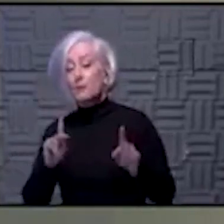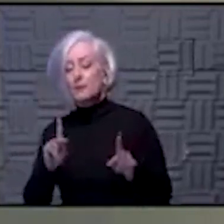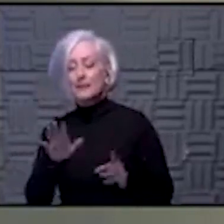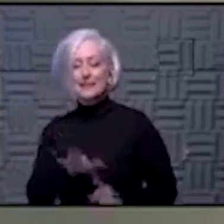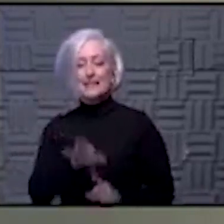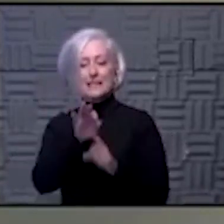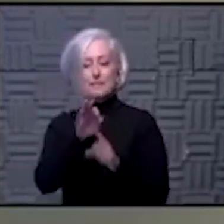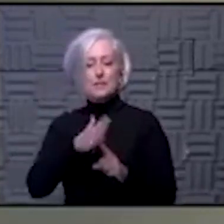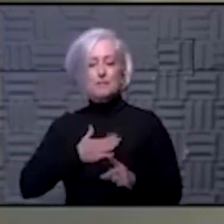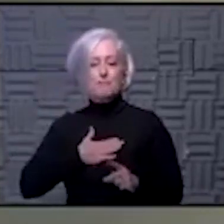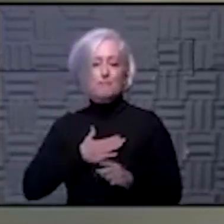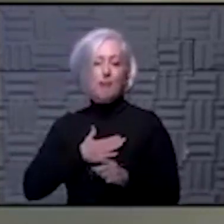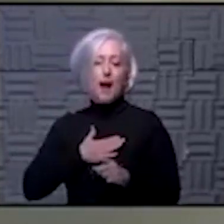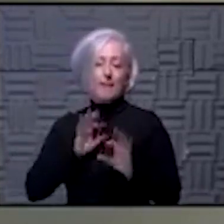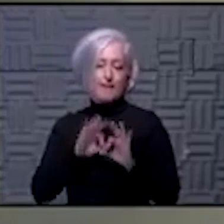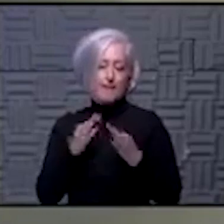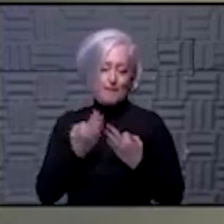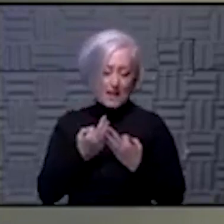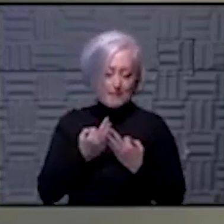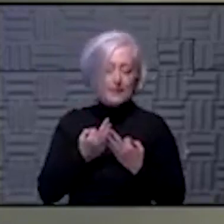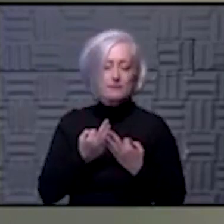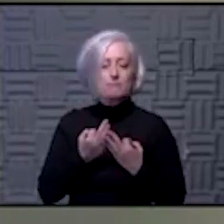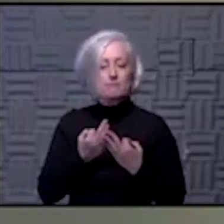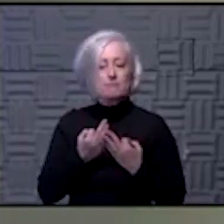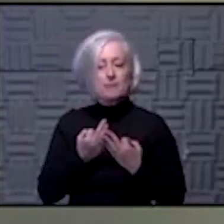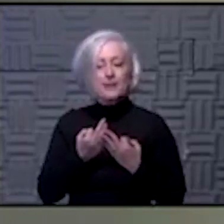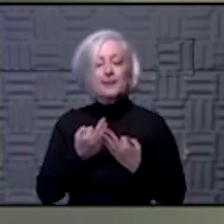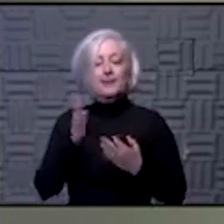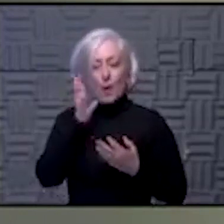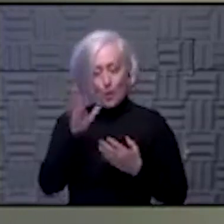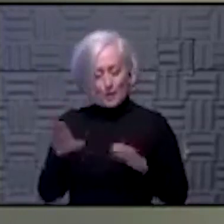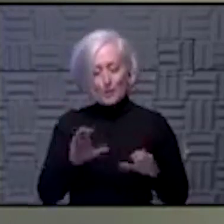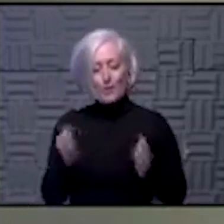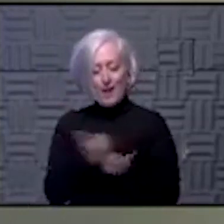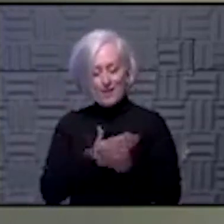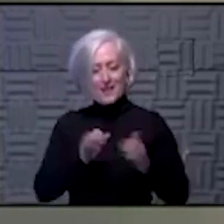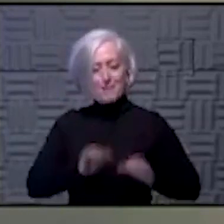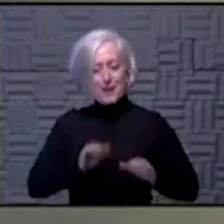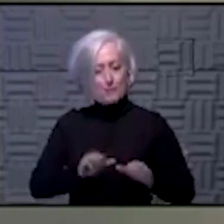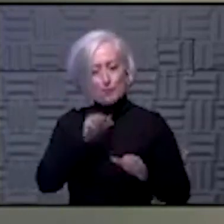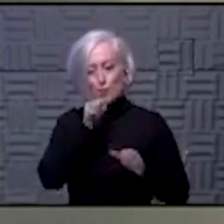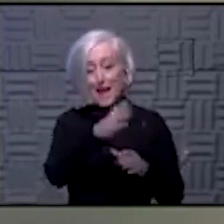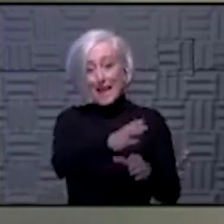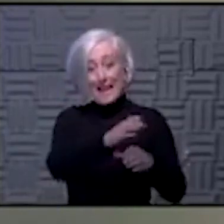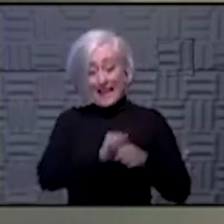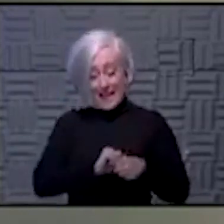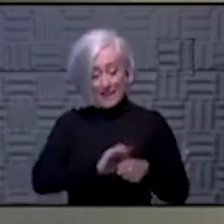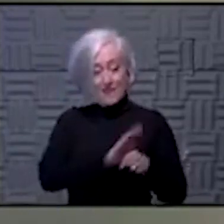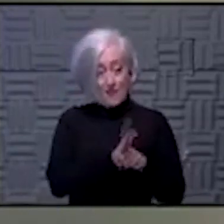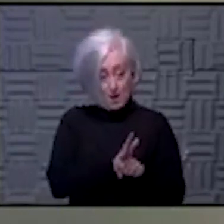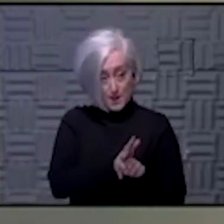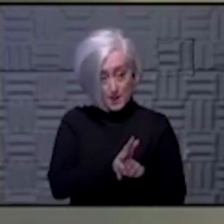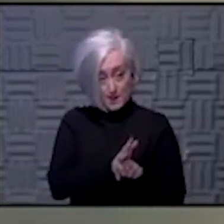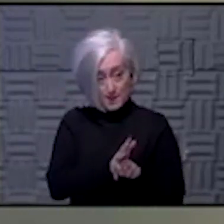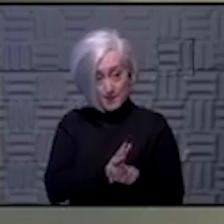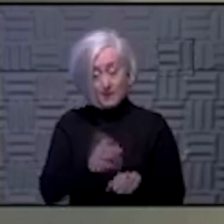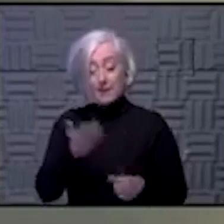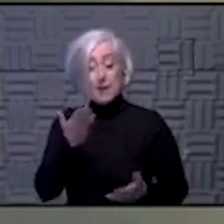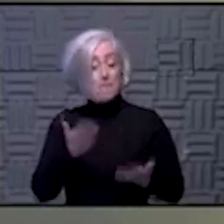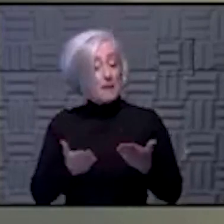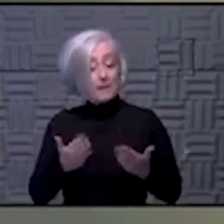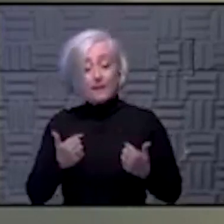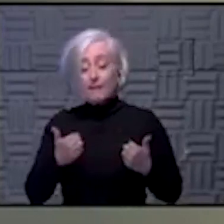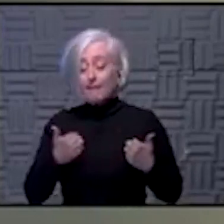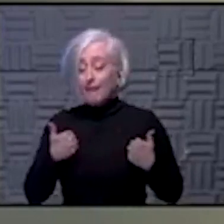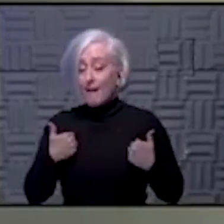I'll do everything I can not to get the virus, and also assume that I may have it, be pre-symptomatic,